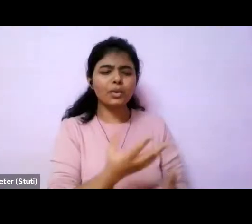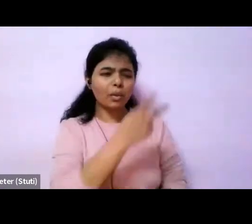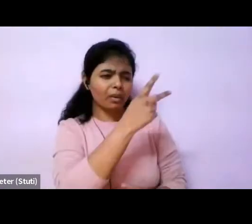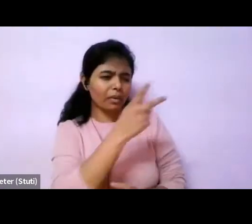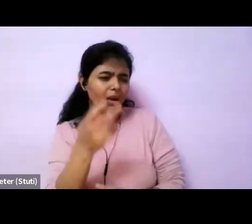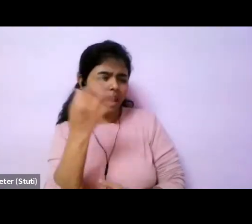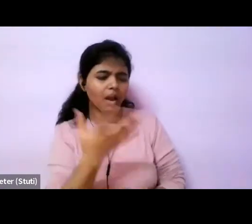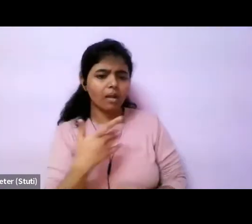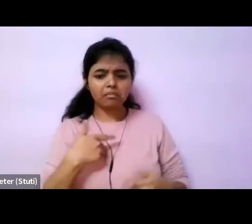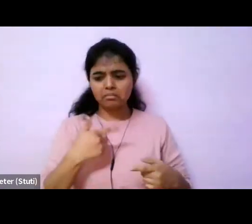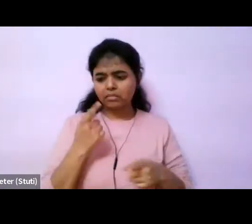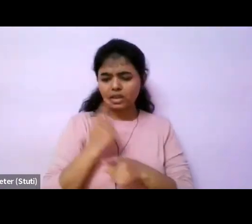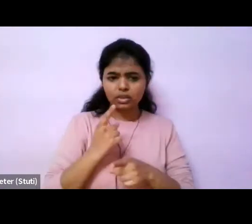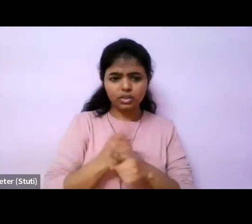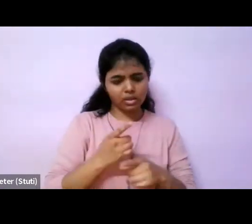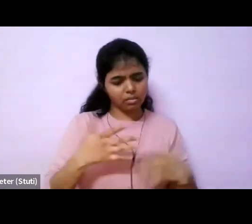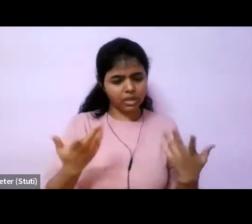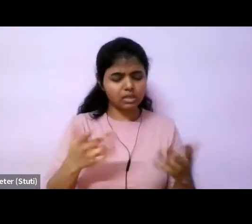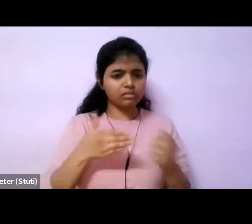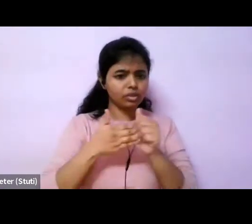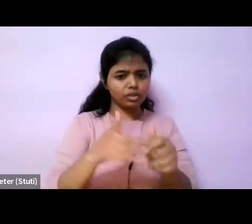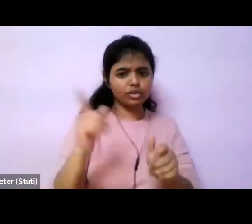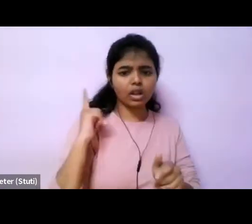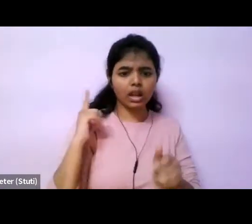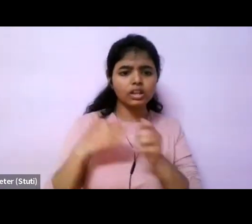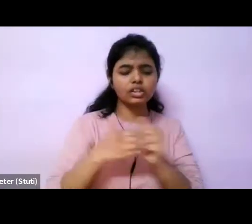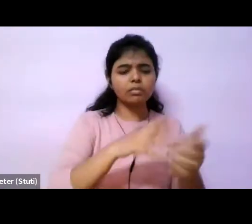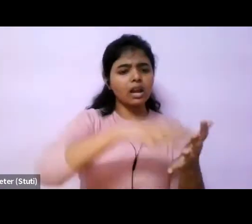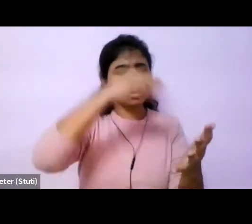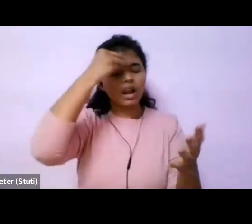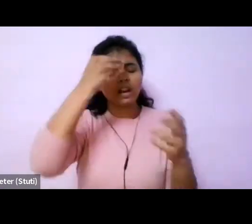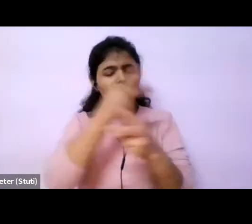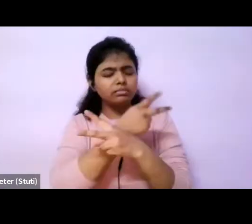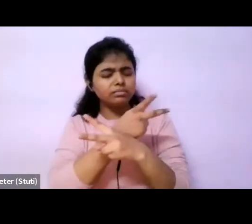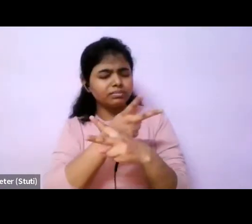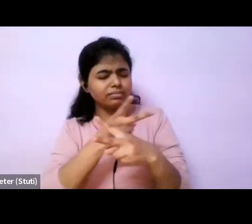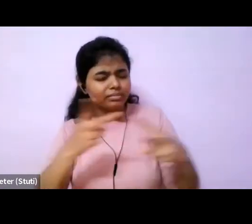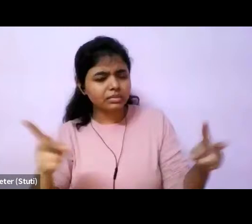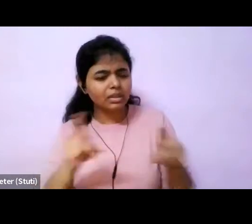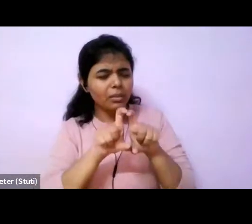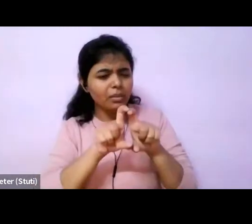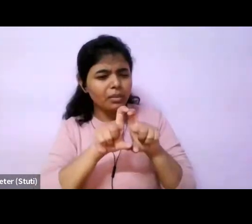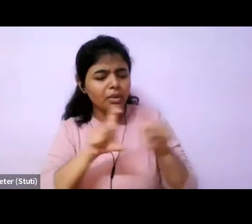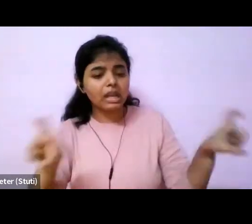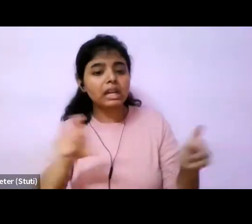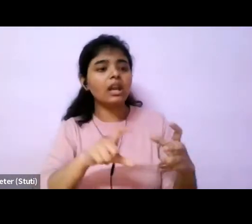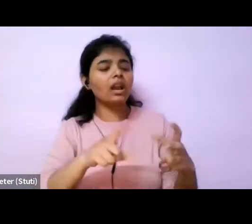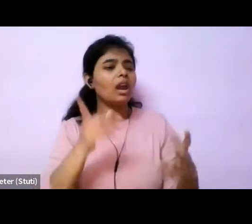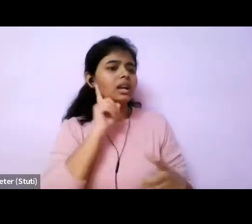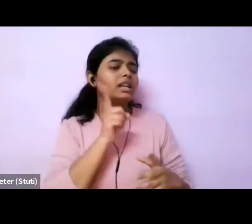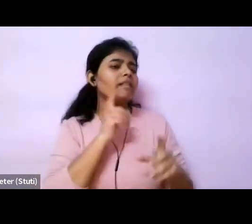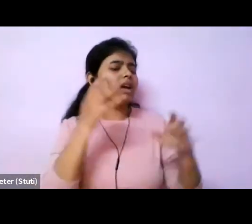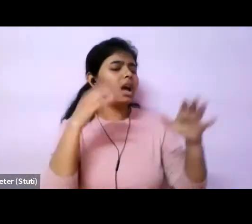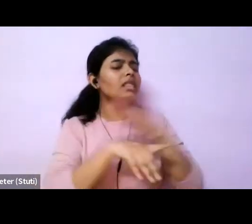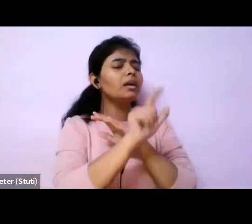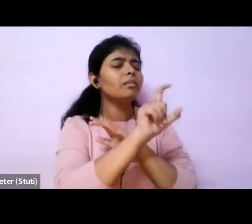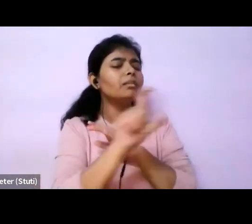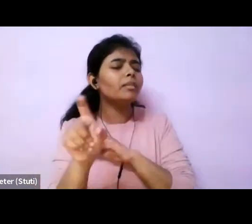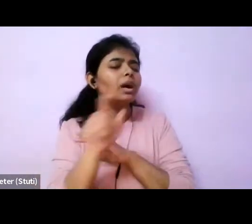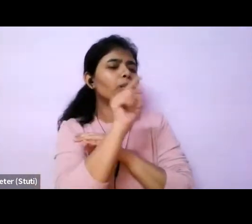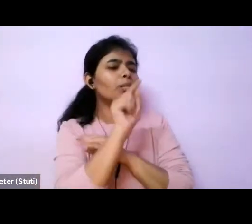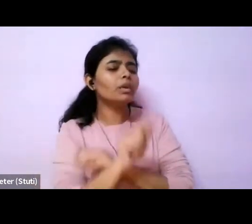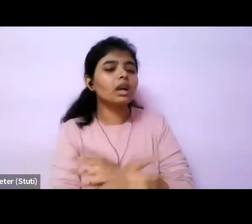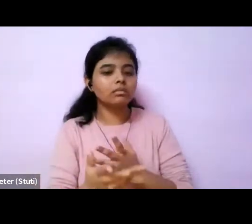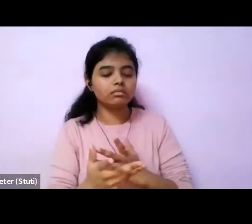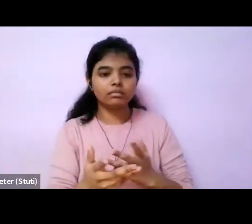a Teacher, Learning about Leadership, and so on, marking a clear shift in the perception of deafness and what it entails for